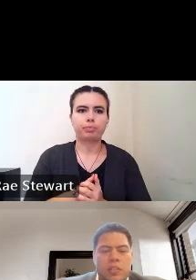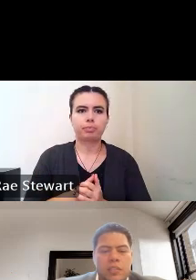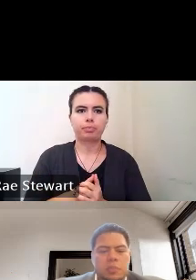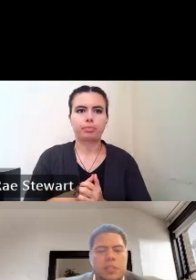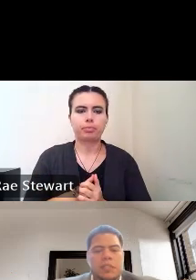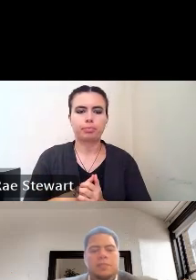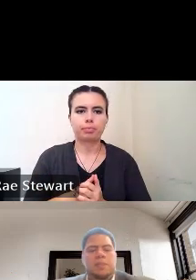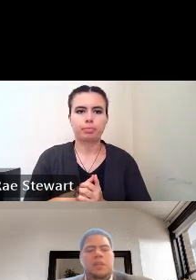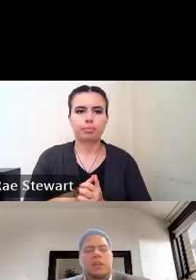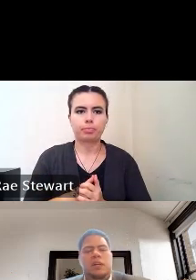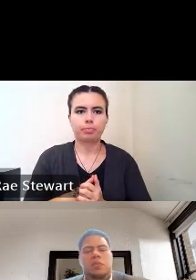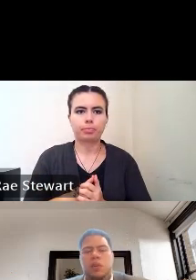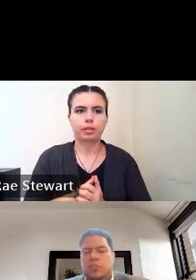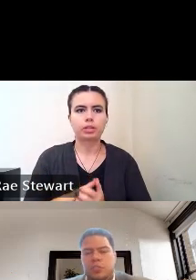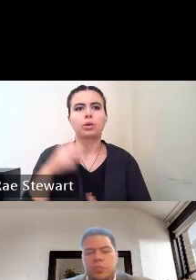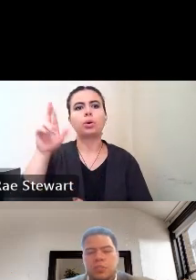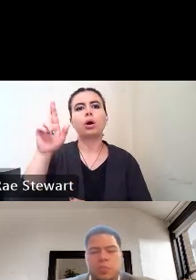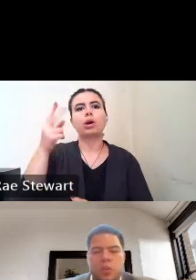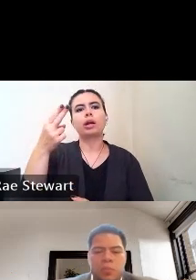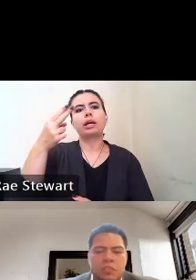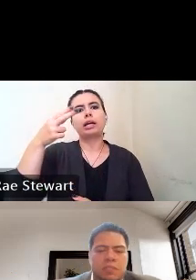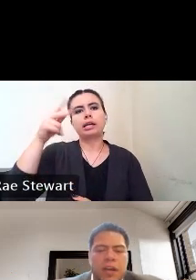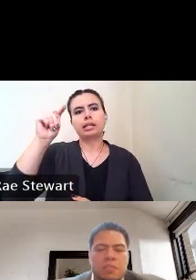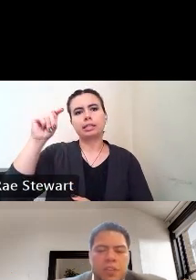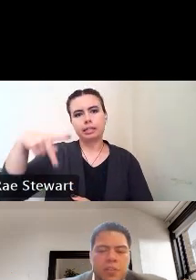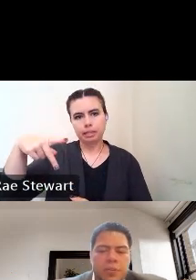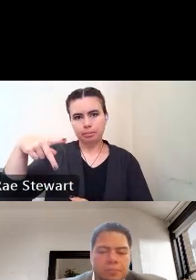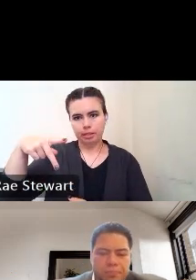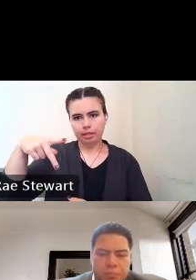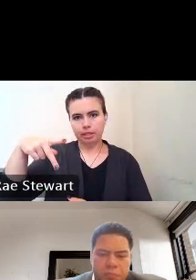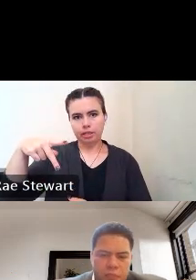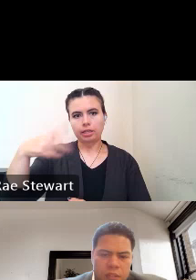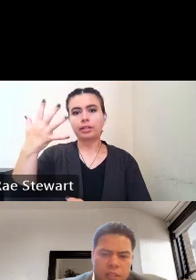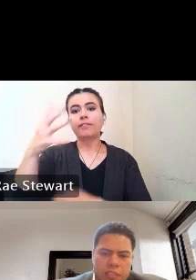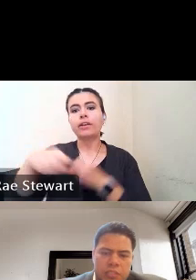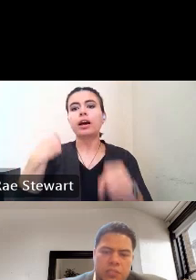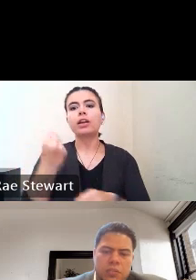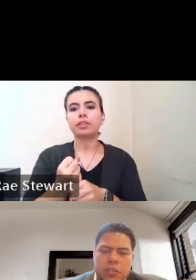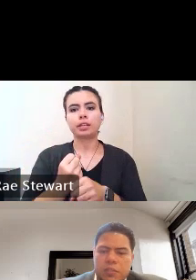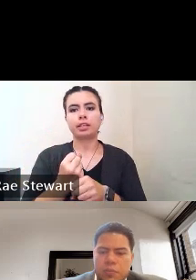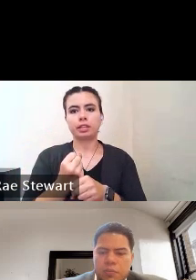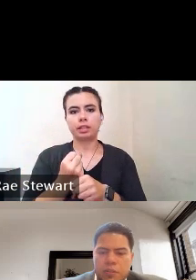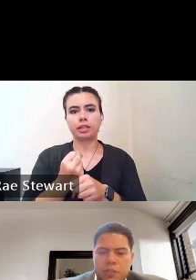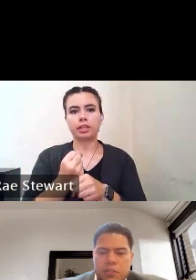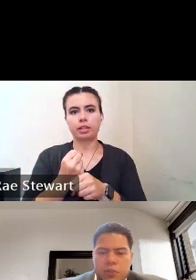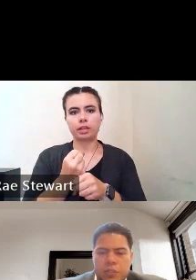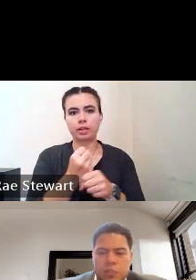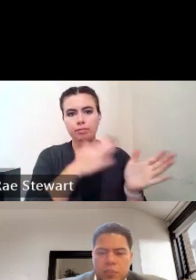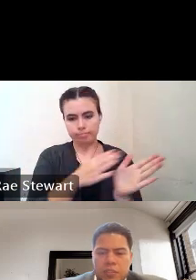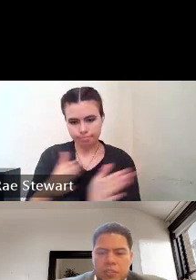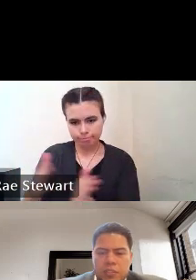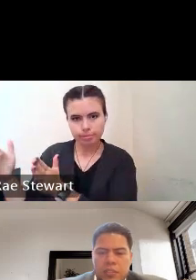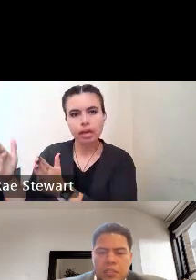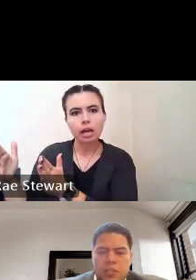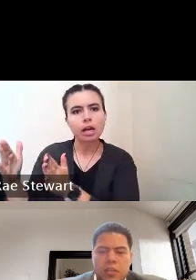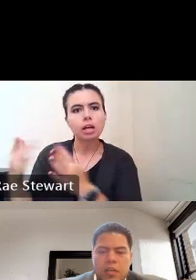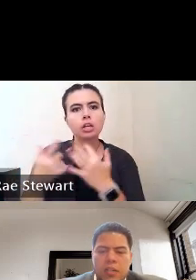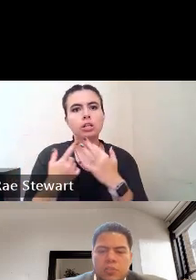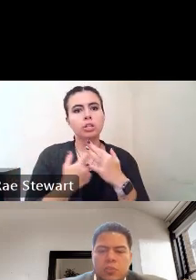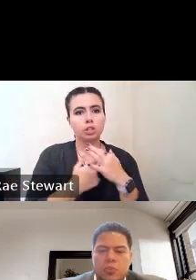So RHTP, Rural Health Transformation Program, is a 5-year initiative running from federal fiscal year